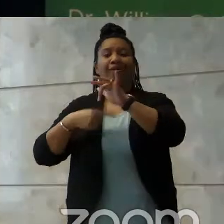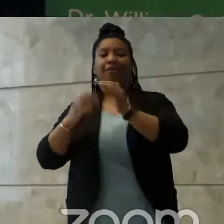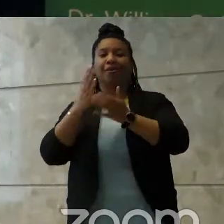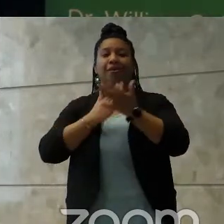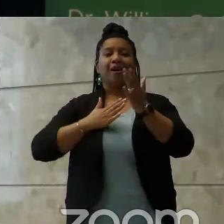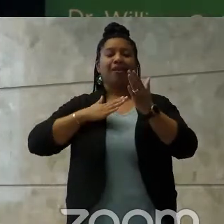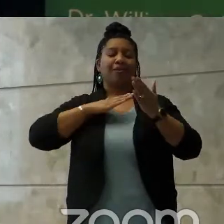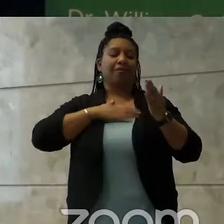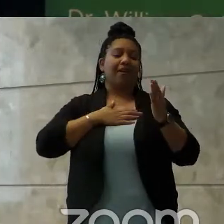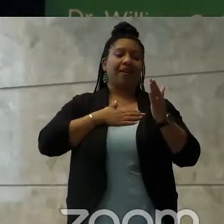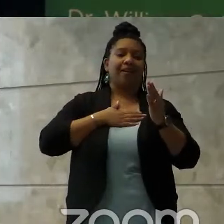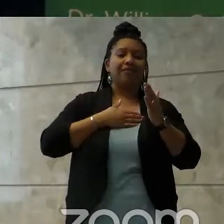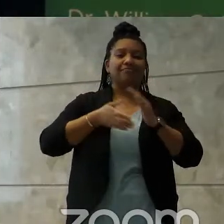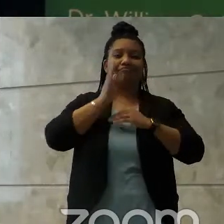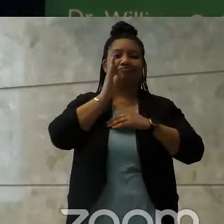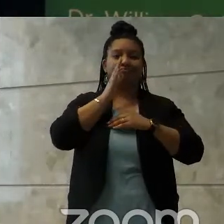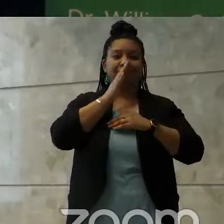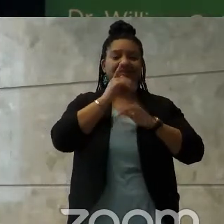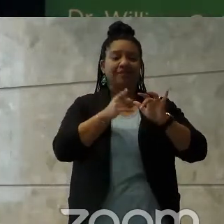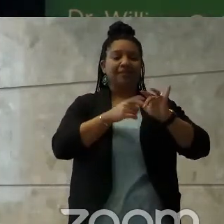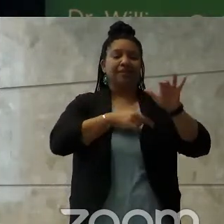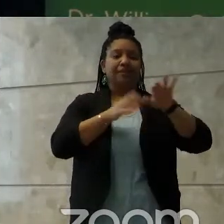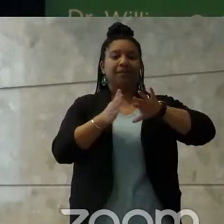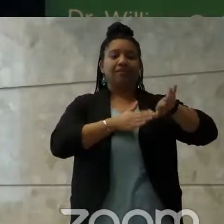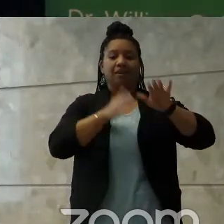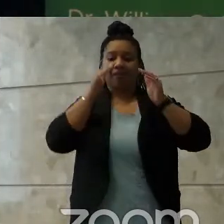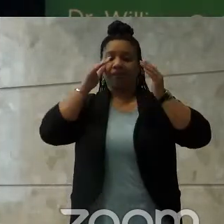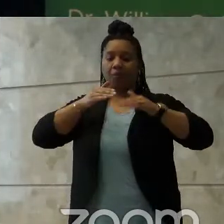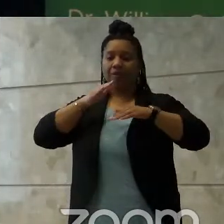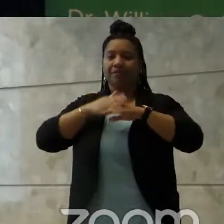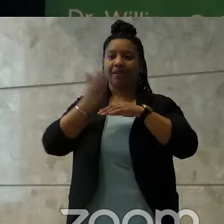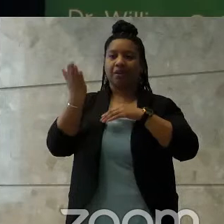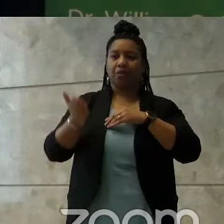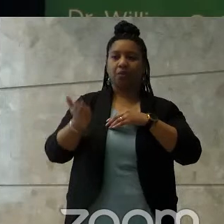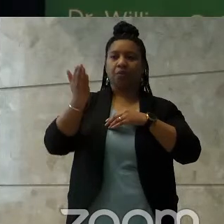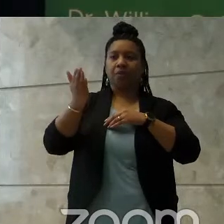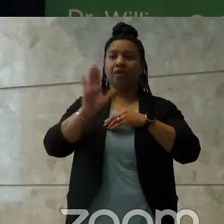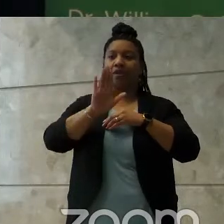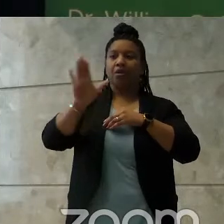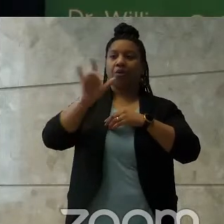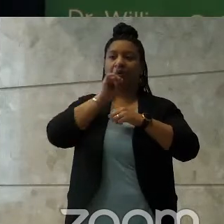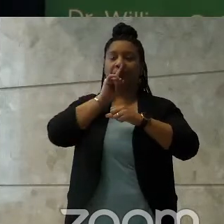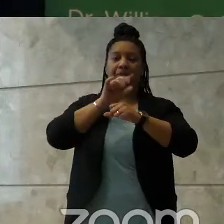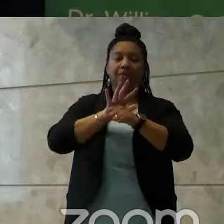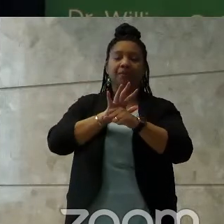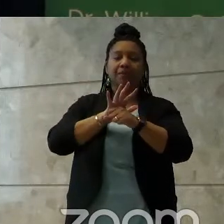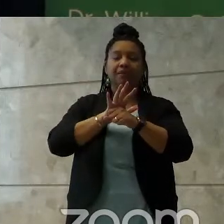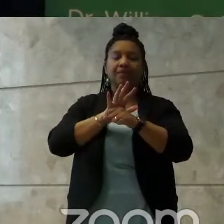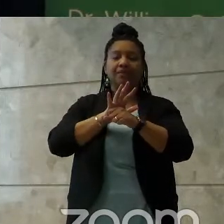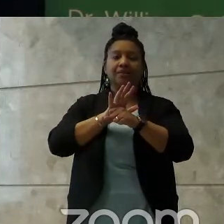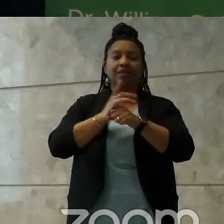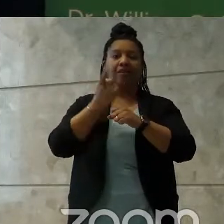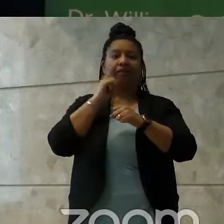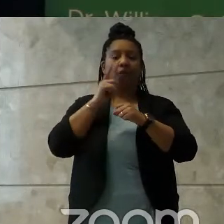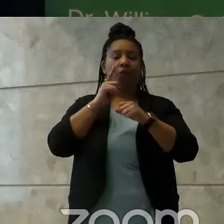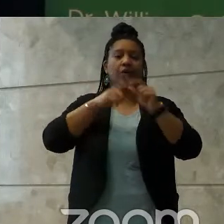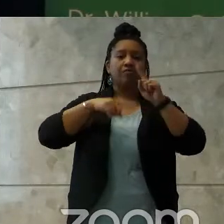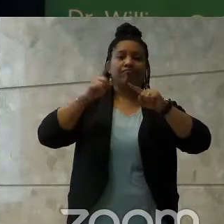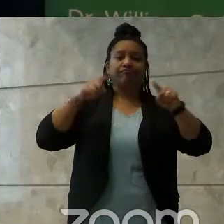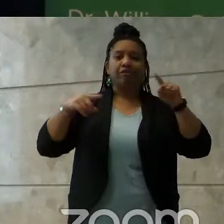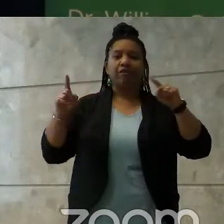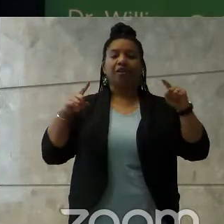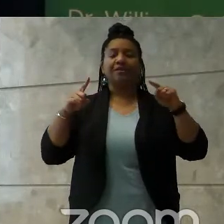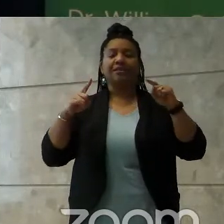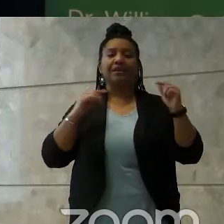of my talk and just center you and your commitment to diversity,